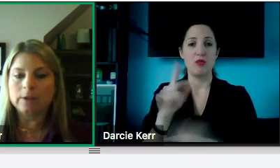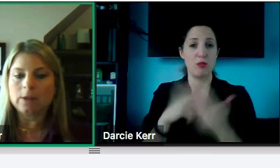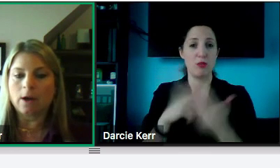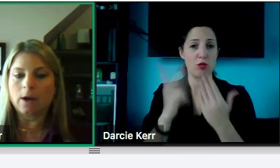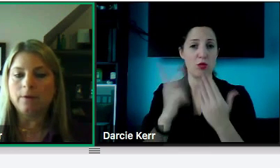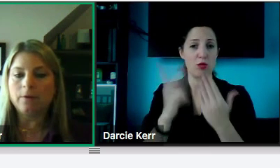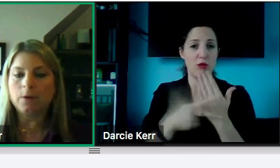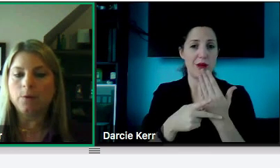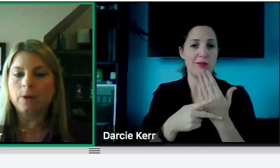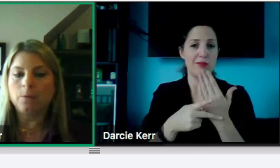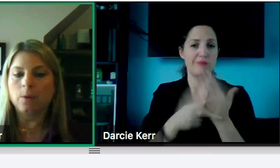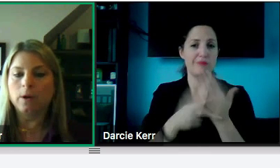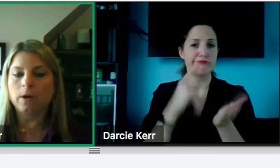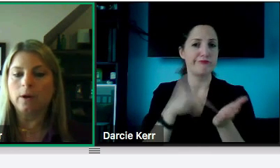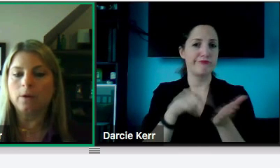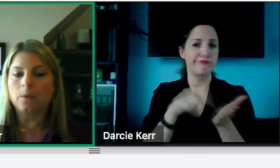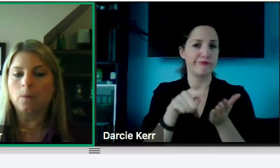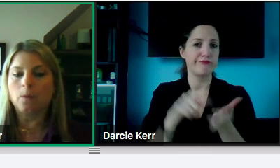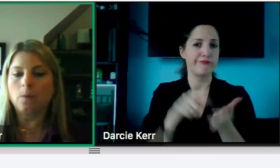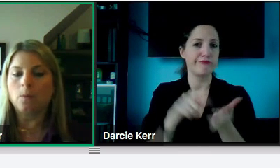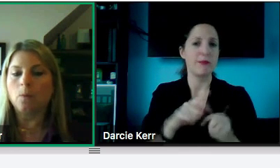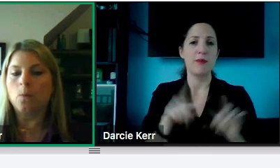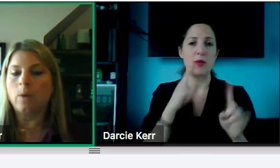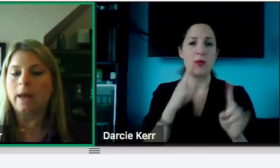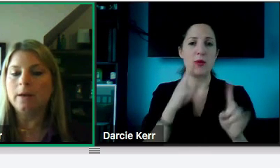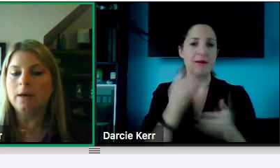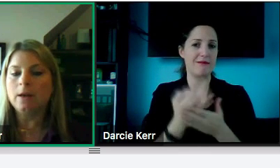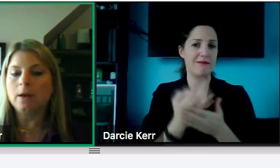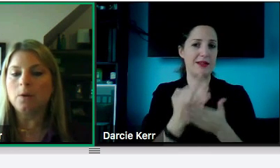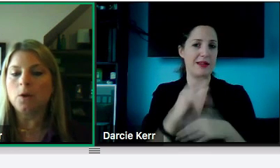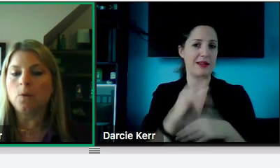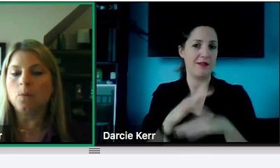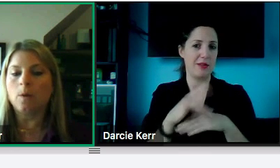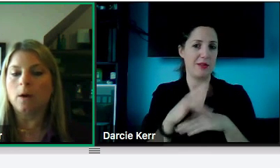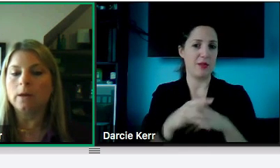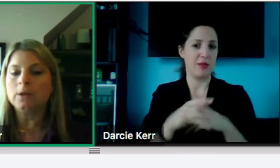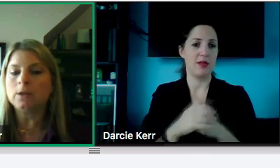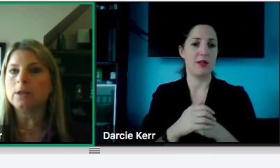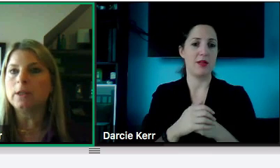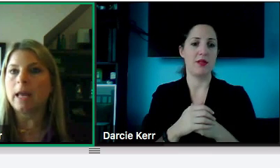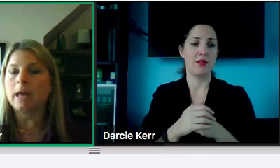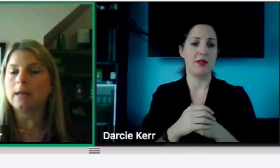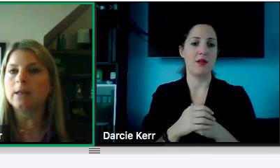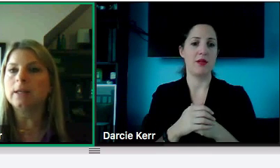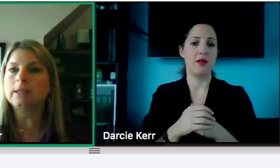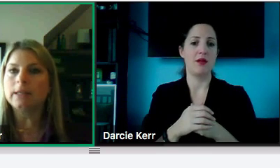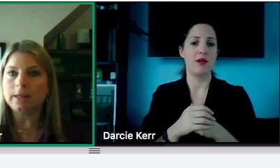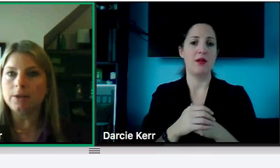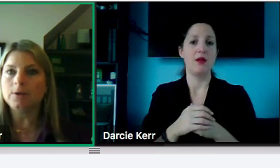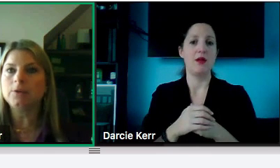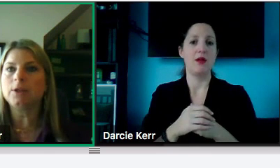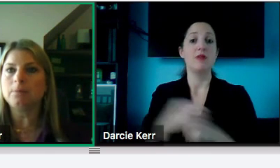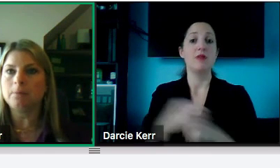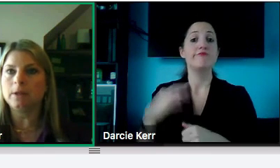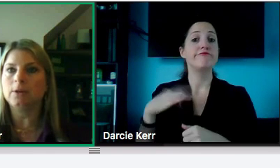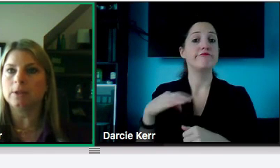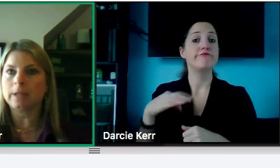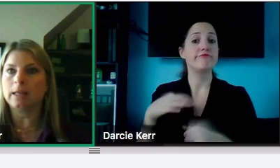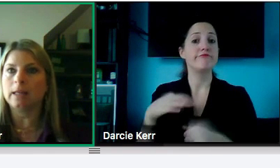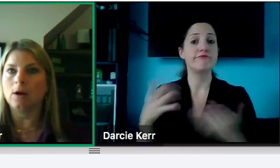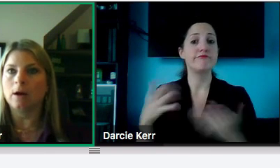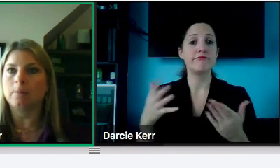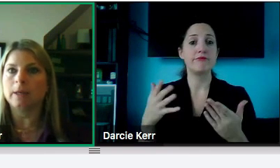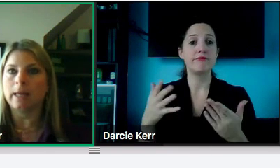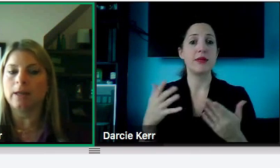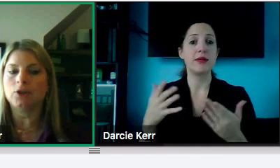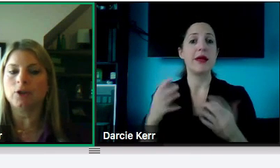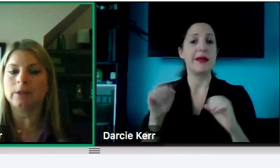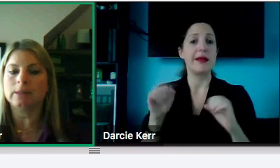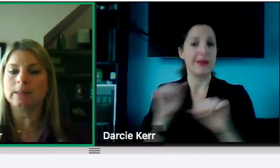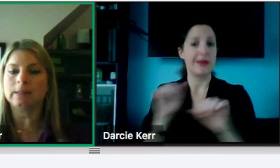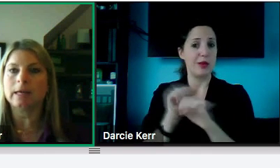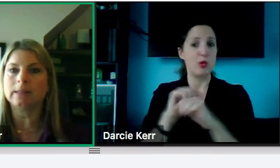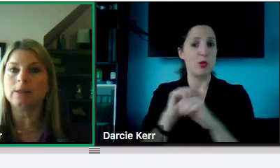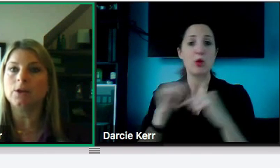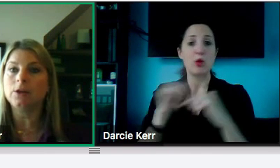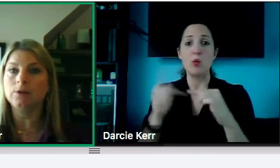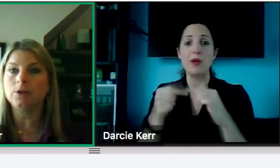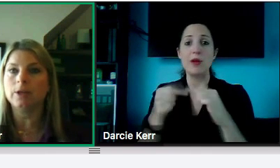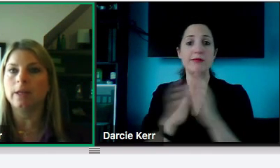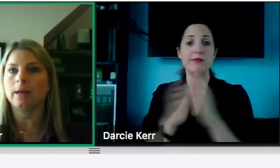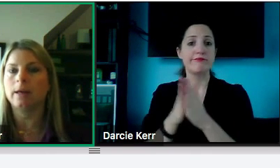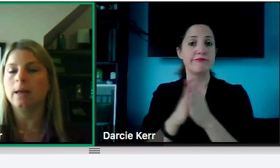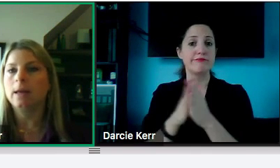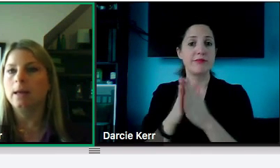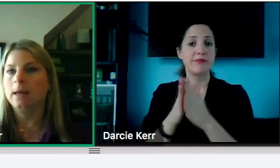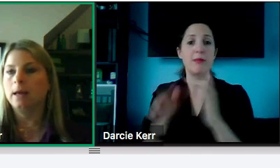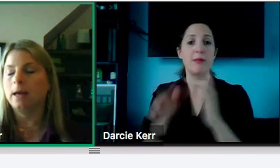Now, first off, you can work when you want and continue to meet your daily obligations. That's